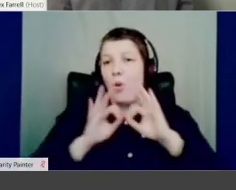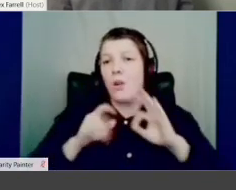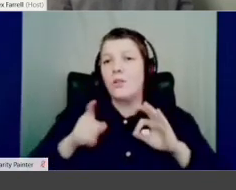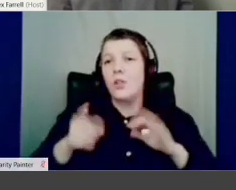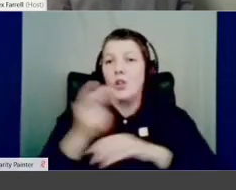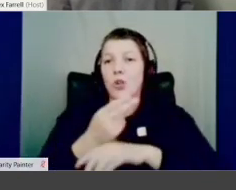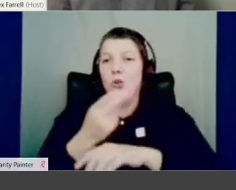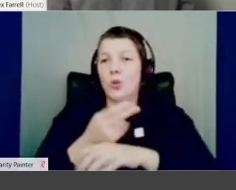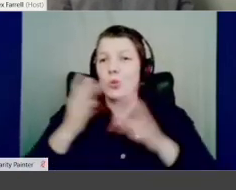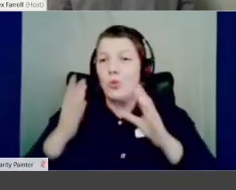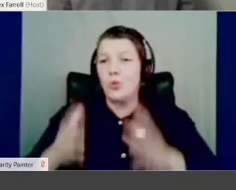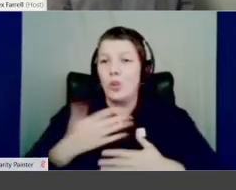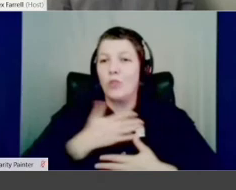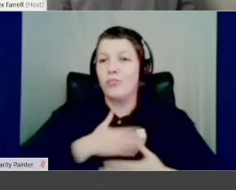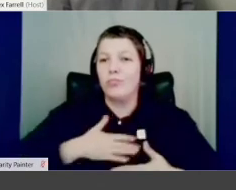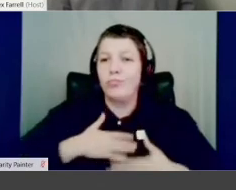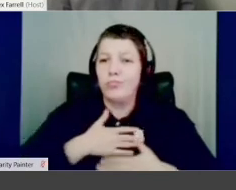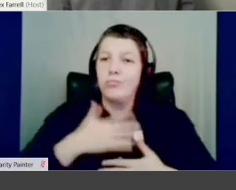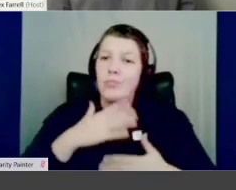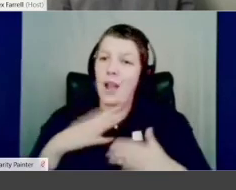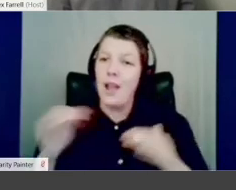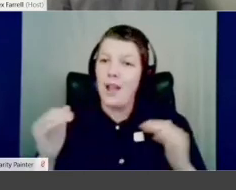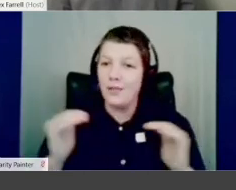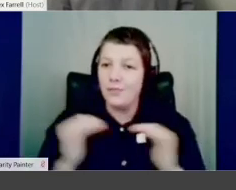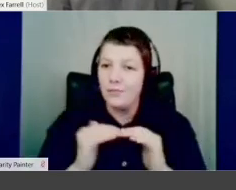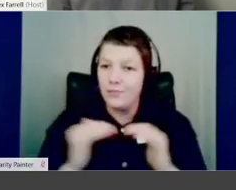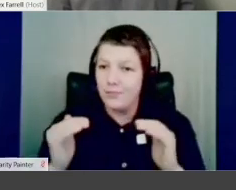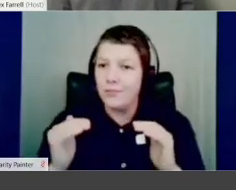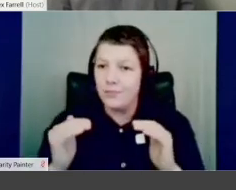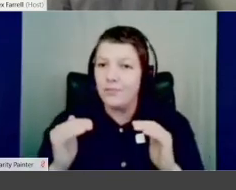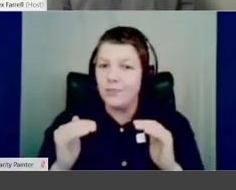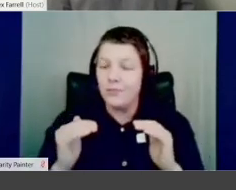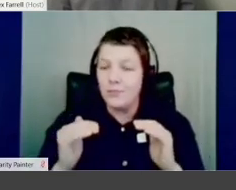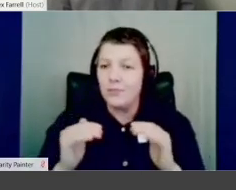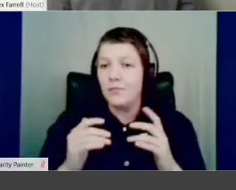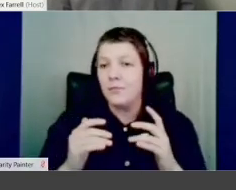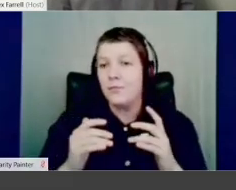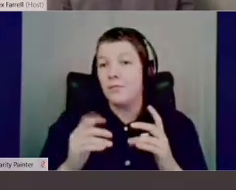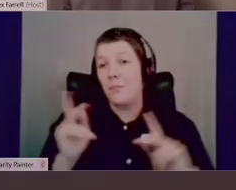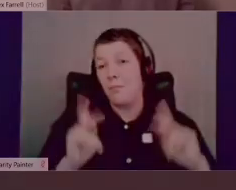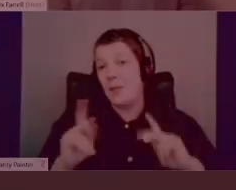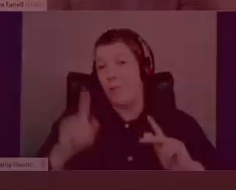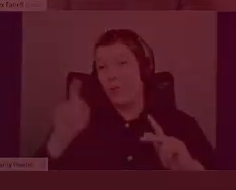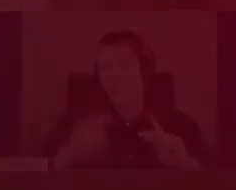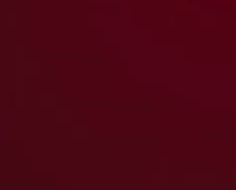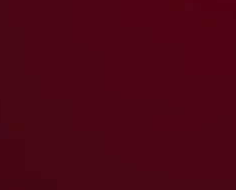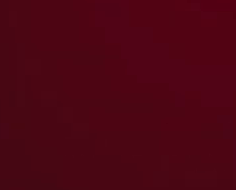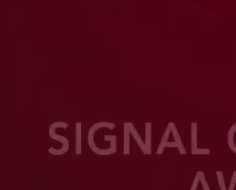humane user experience. Those are the kind of things that I think people just need exposure to.